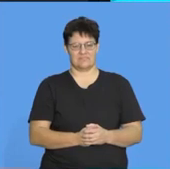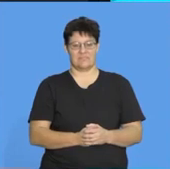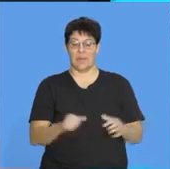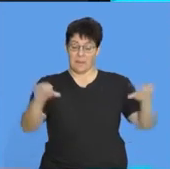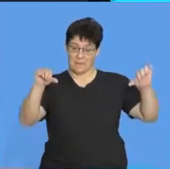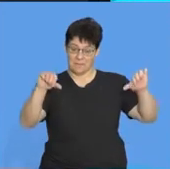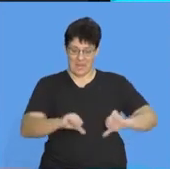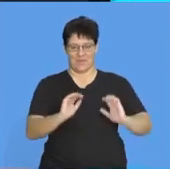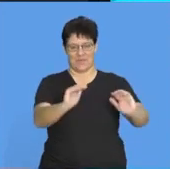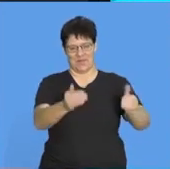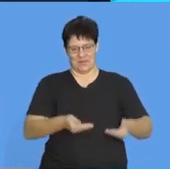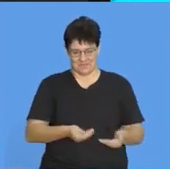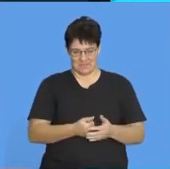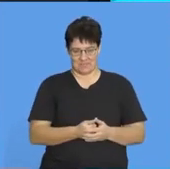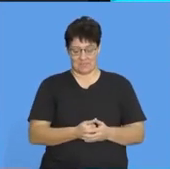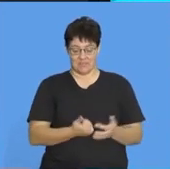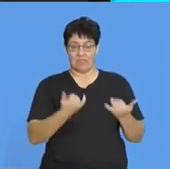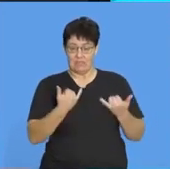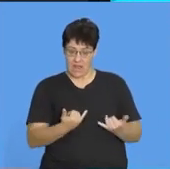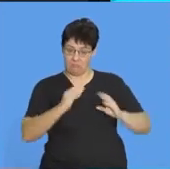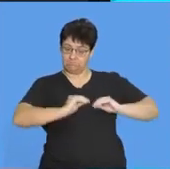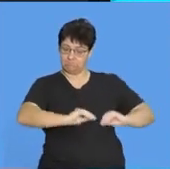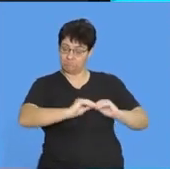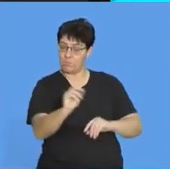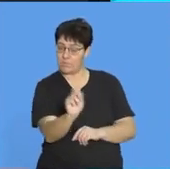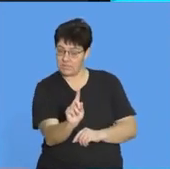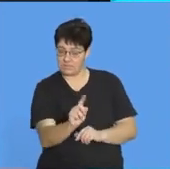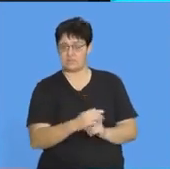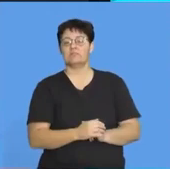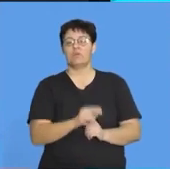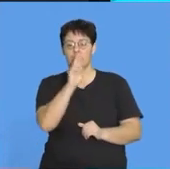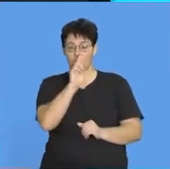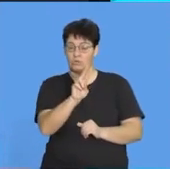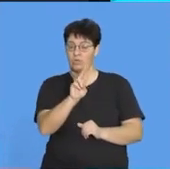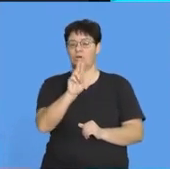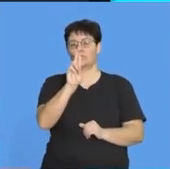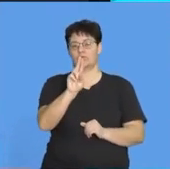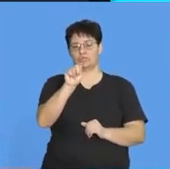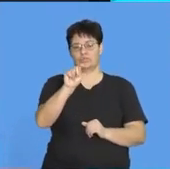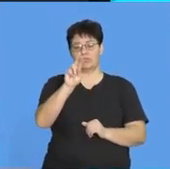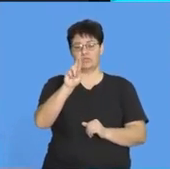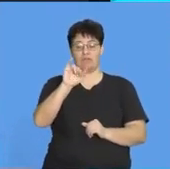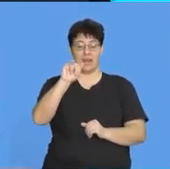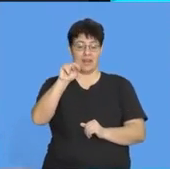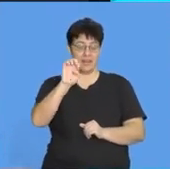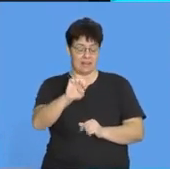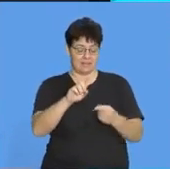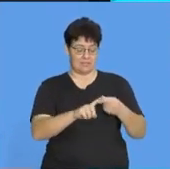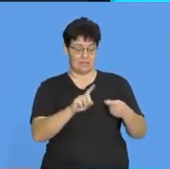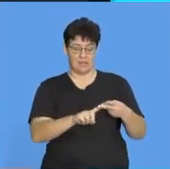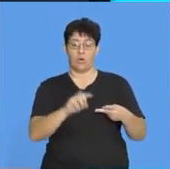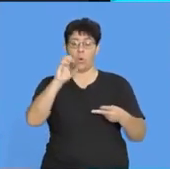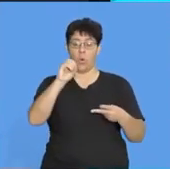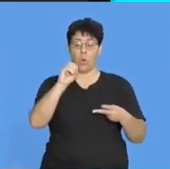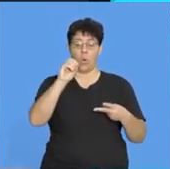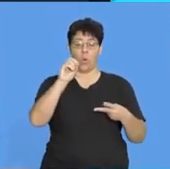Welcome back, Life Science learners. In this segment, we're going to focus on the uterine and ovarian cycle. Just a recap of what we've